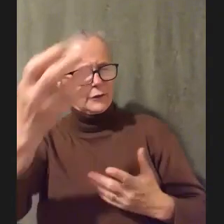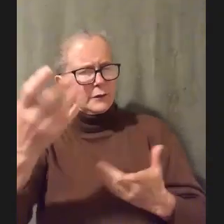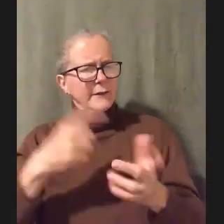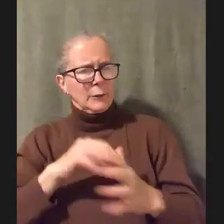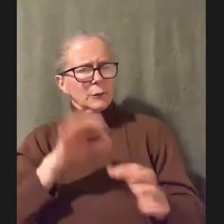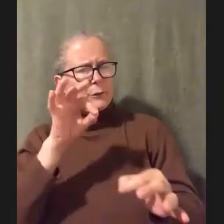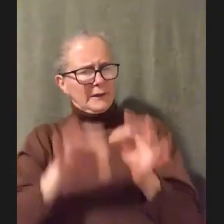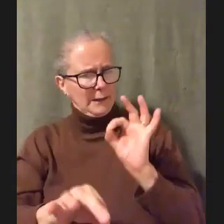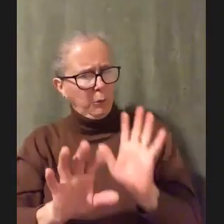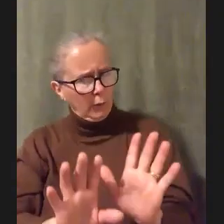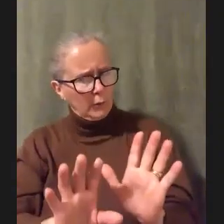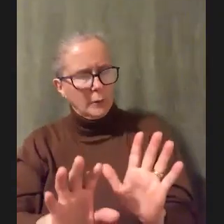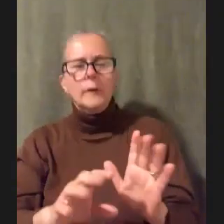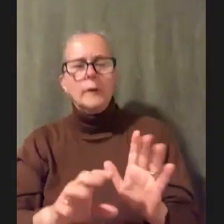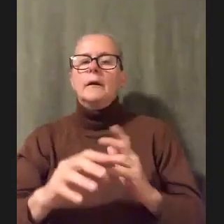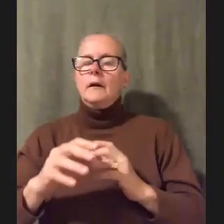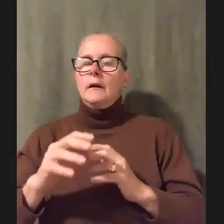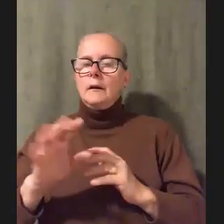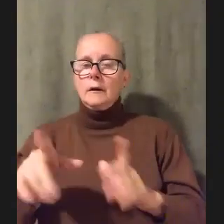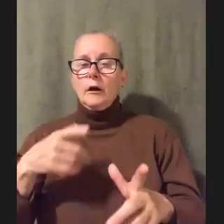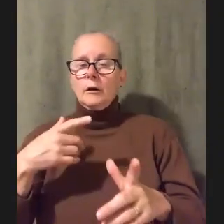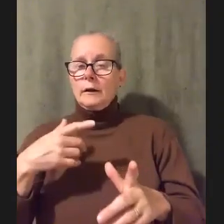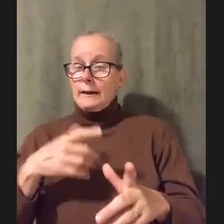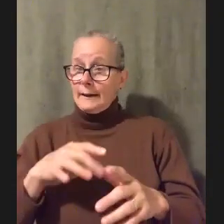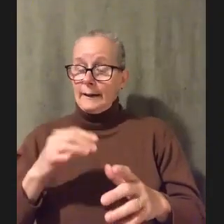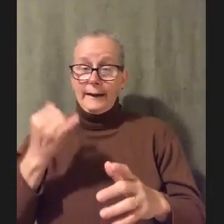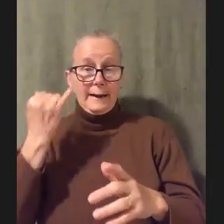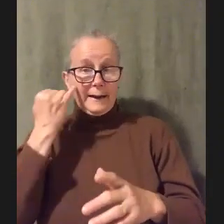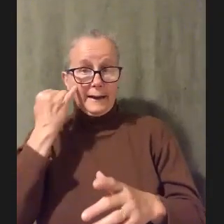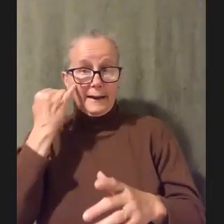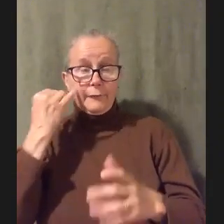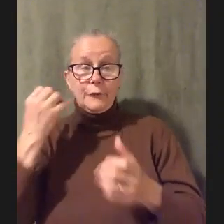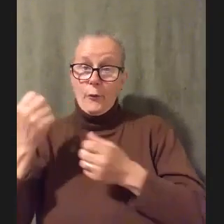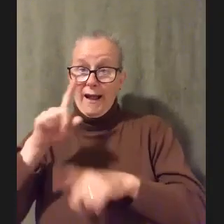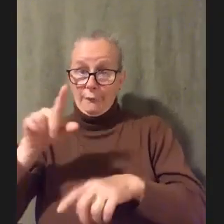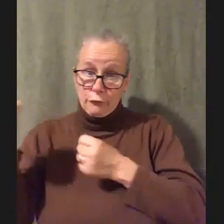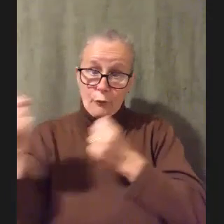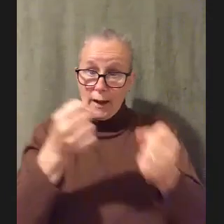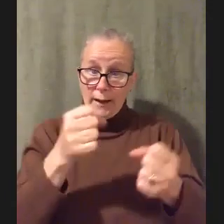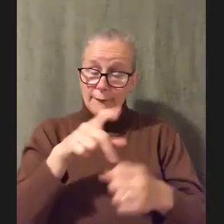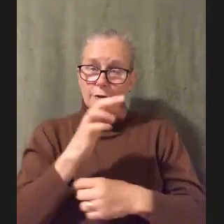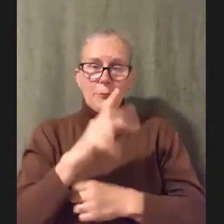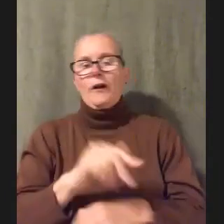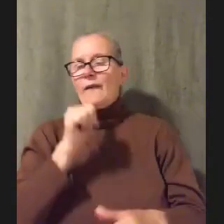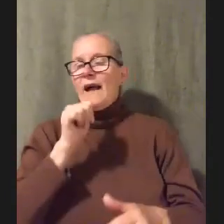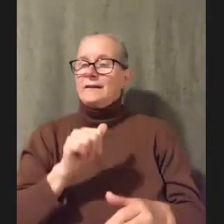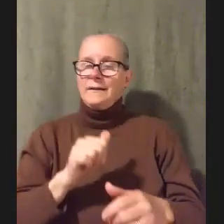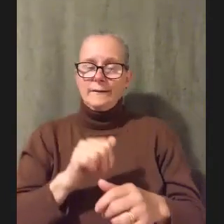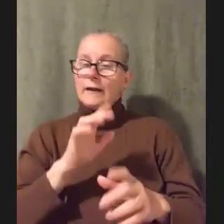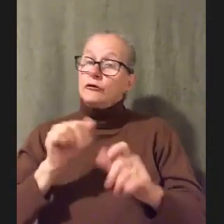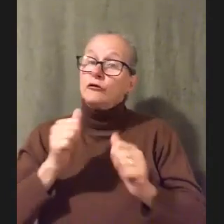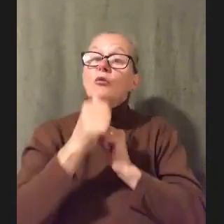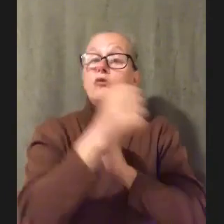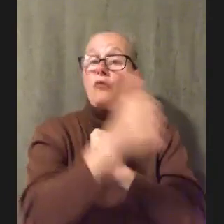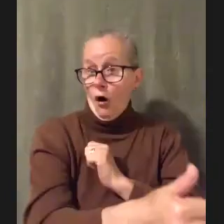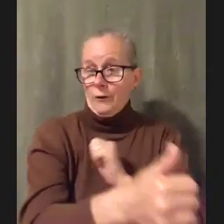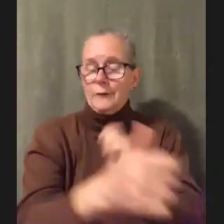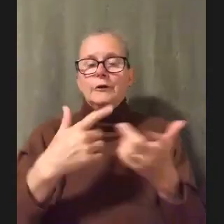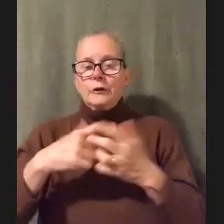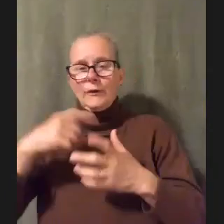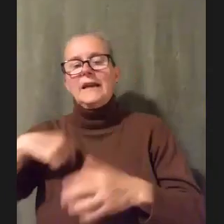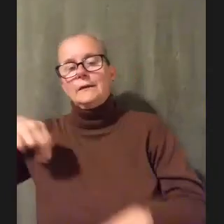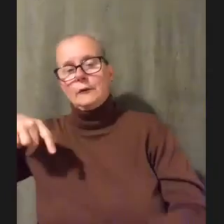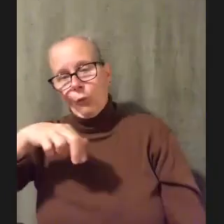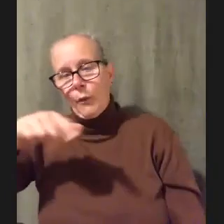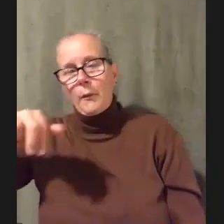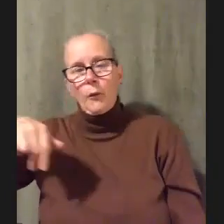simple, which was if you take your car, the park's too far. Early on in March, mid-March to late March, we were seeing a lot of folks still try to travel out from